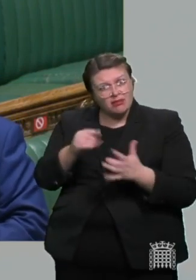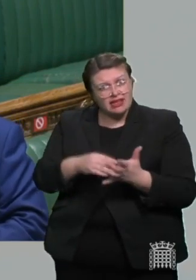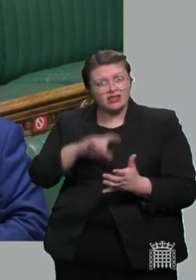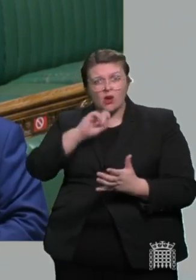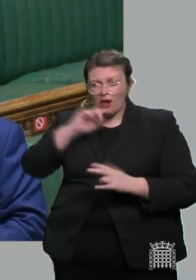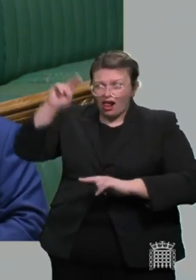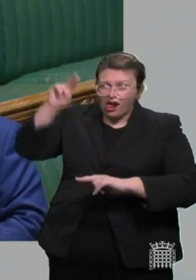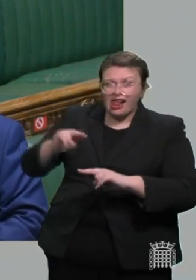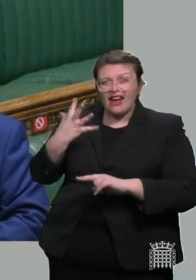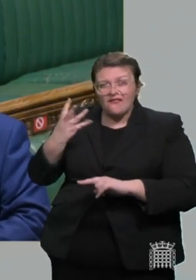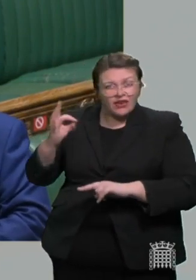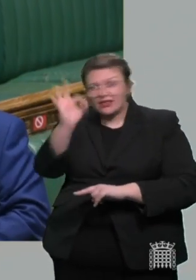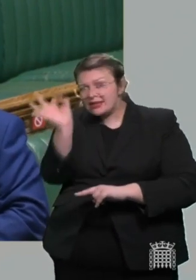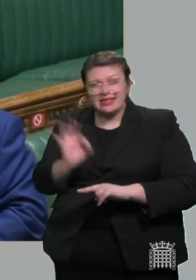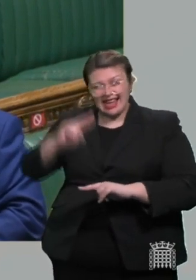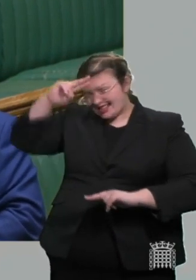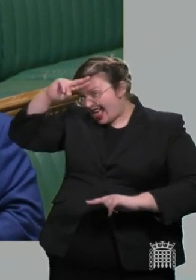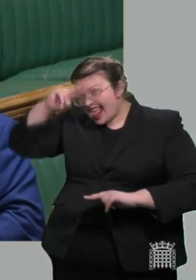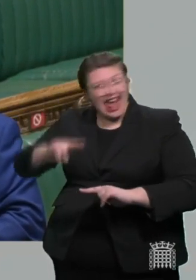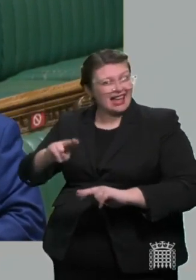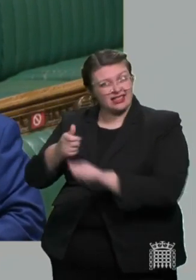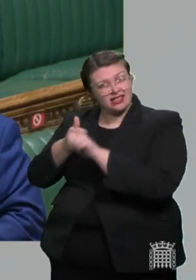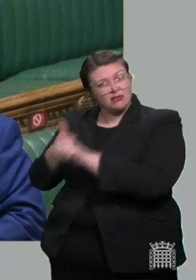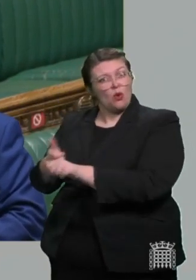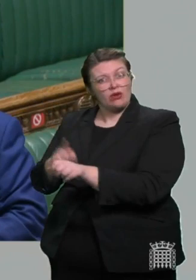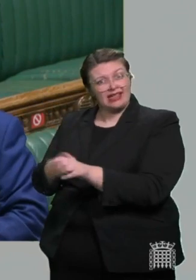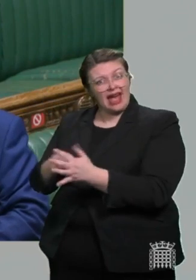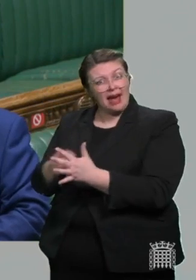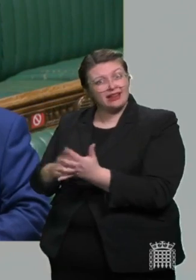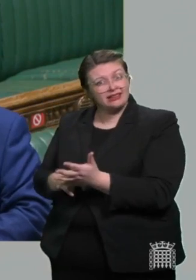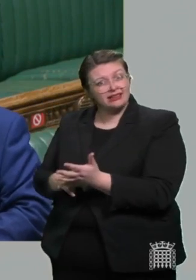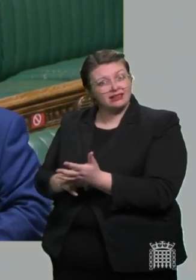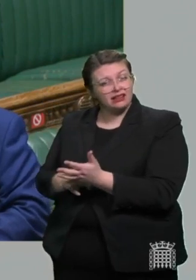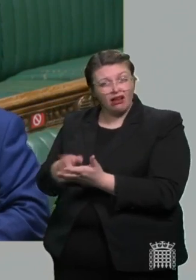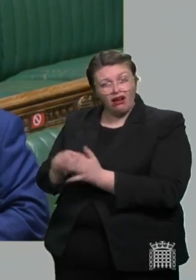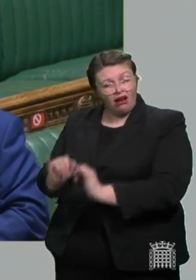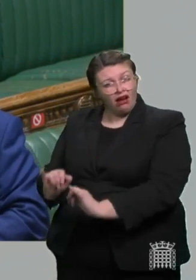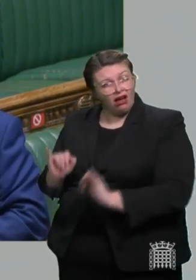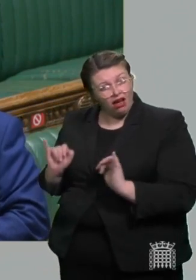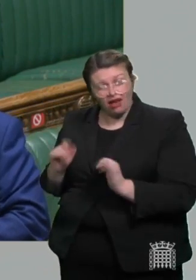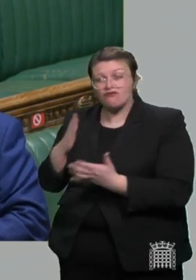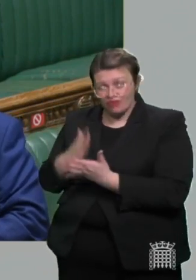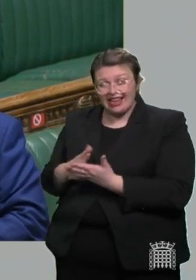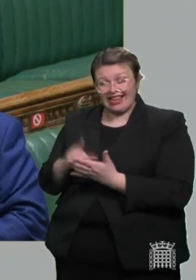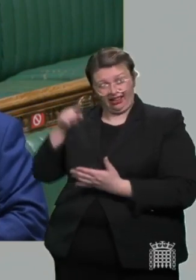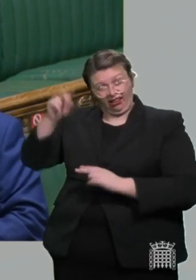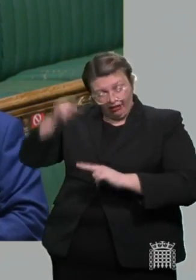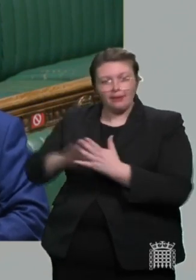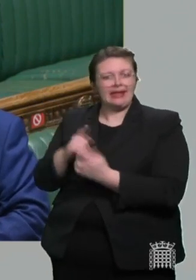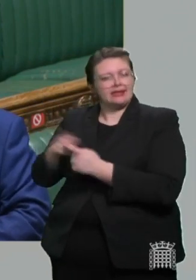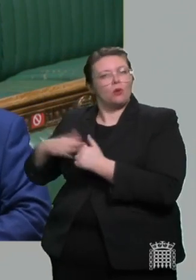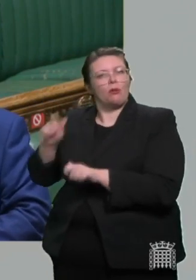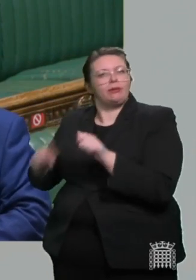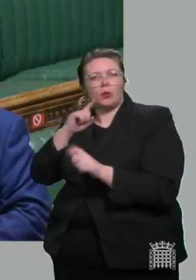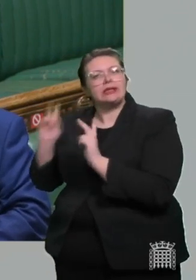aid to Yemen. A move that the UN chief, Antonio Guterres, has described as a death sentence. Since